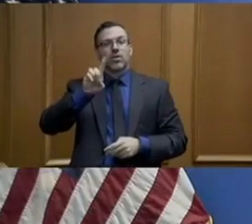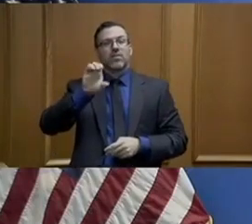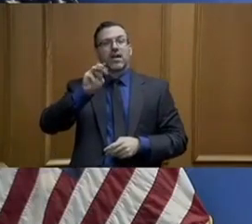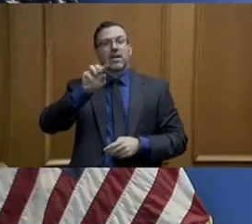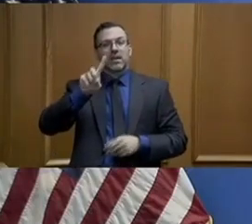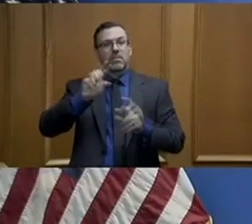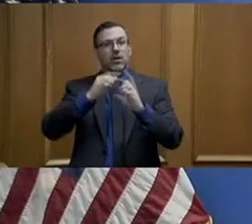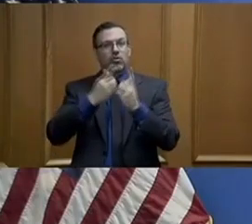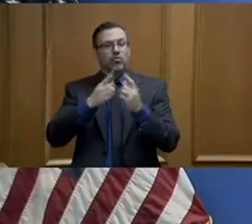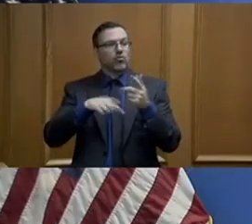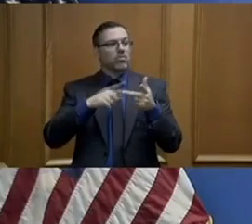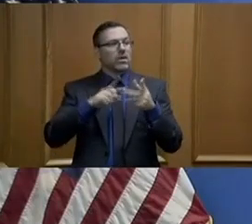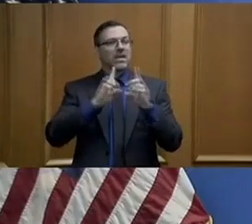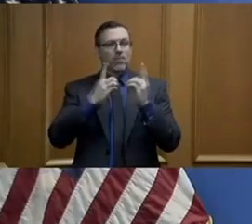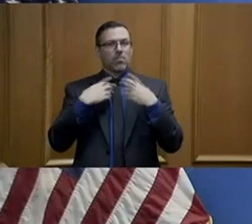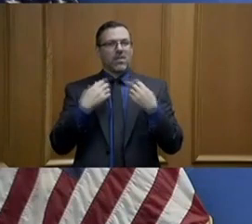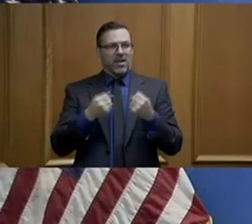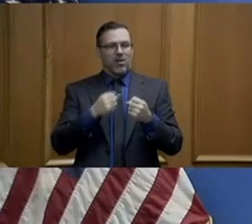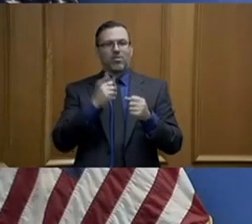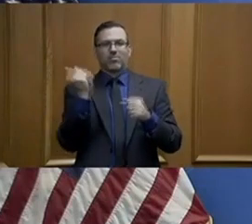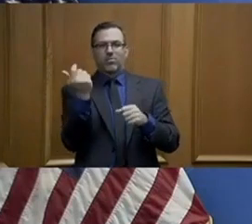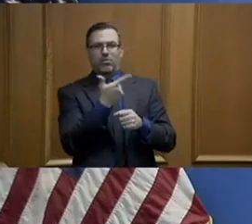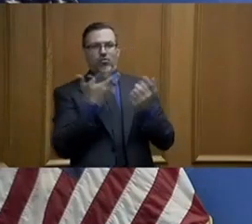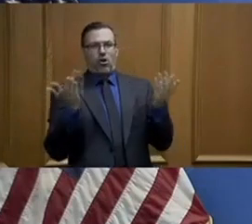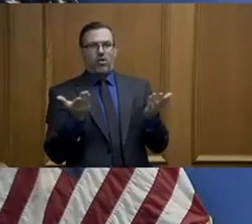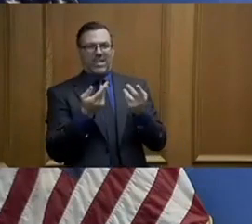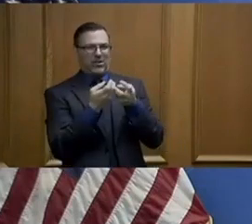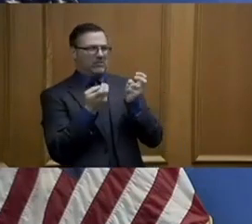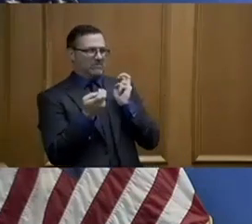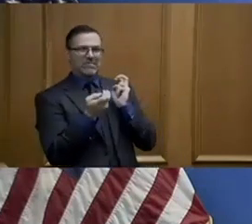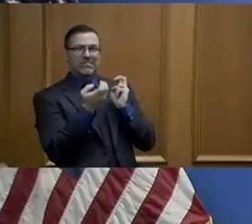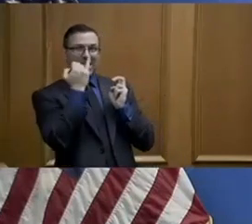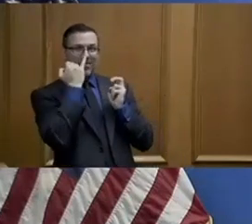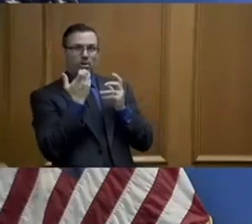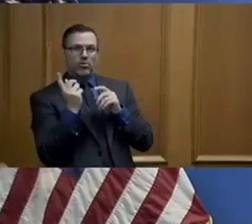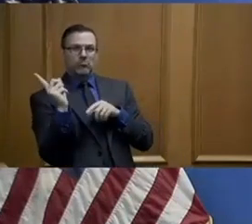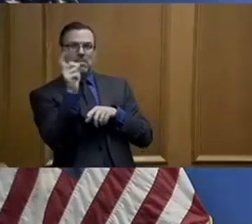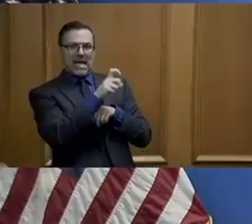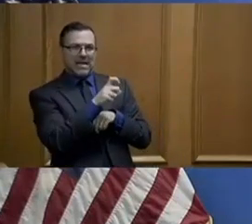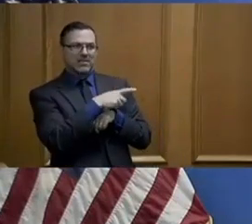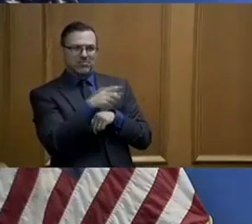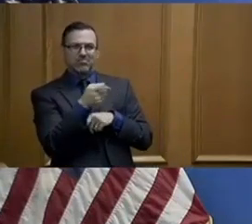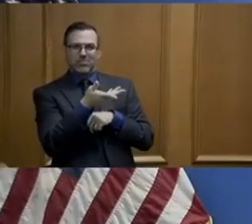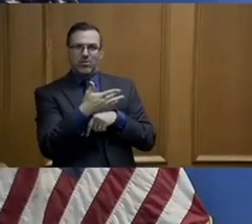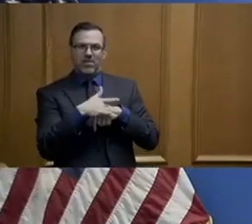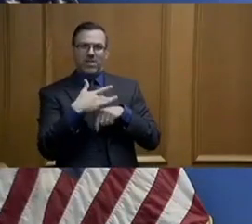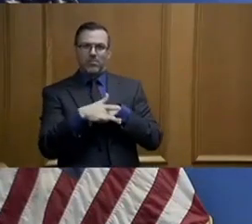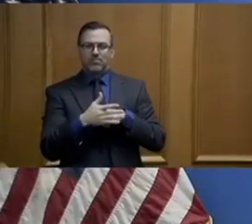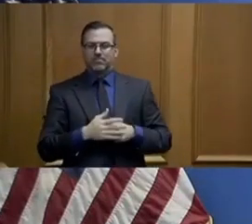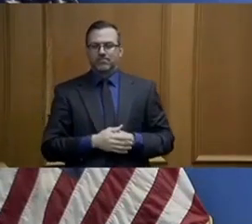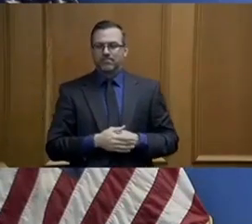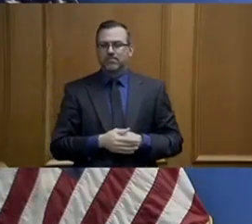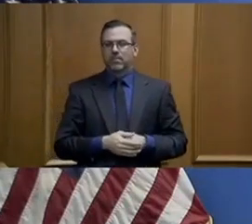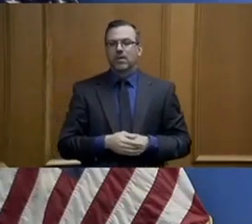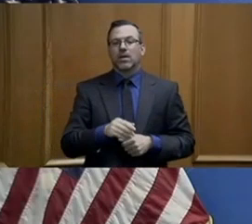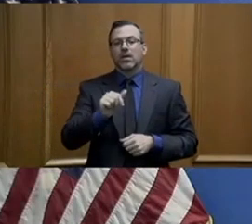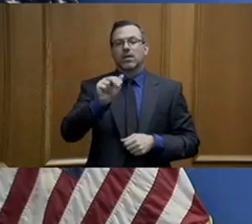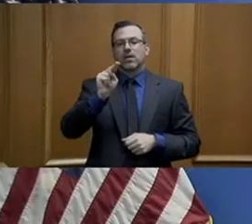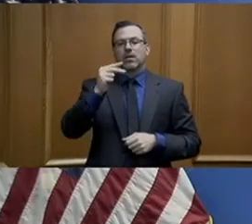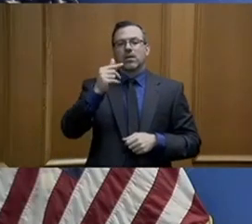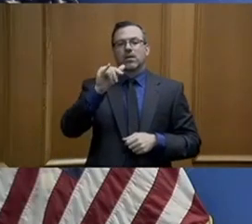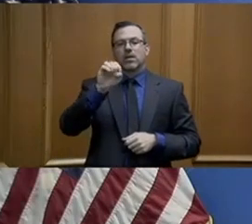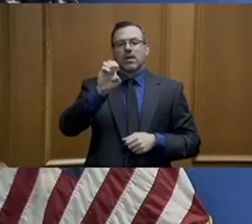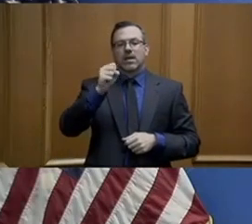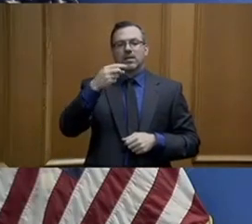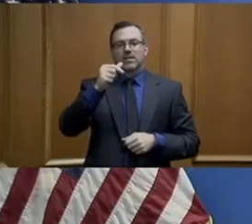Department of Health, to answer questions that you might have. Thank you, Governor. First, we'll go to Andy Scher with the